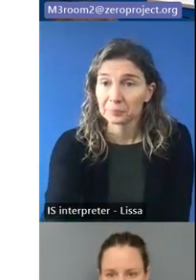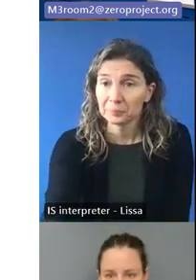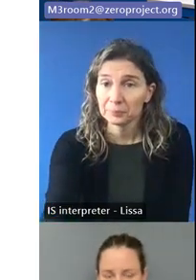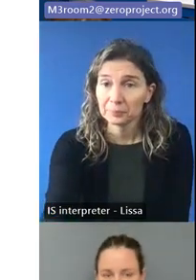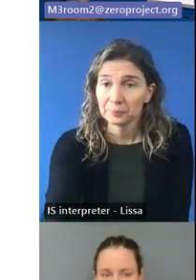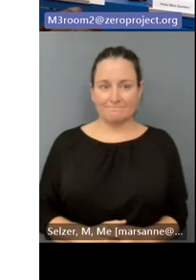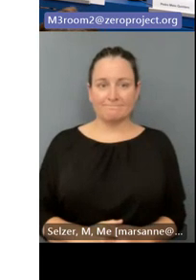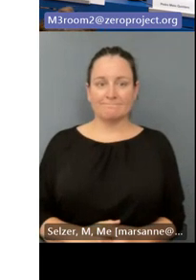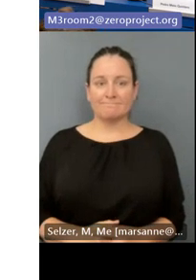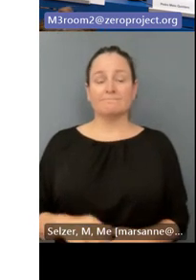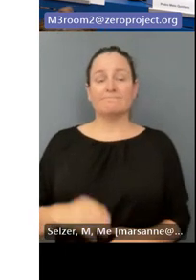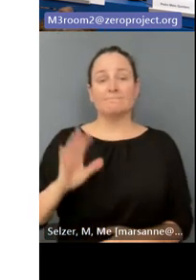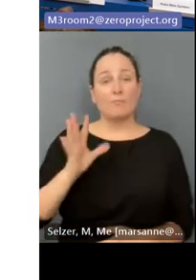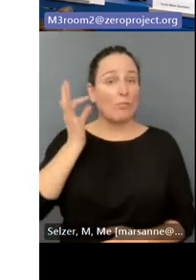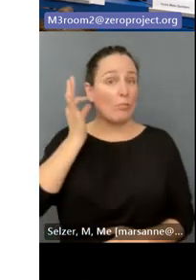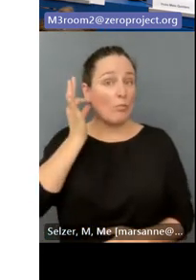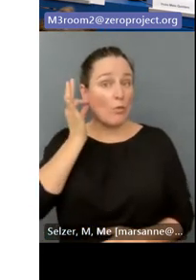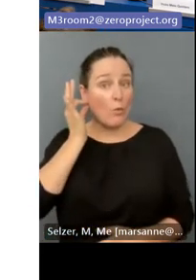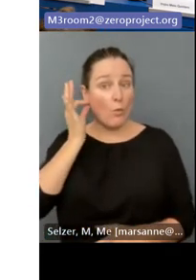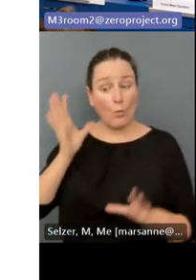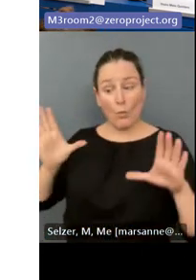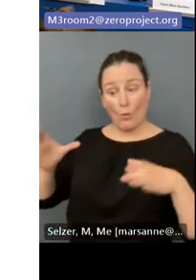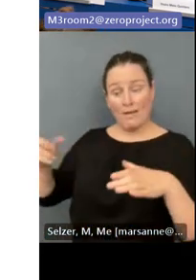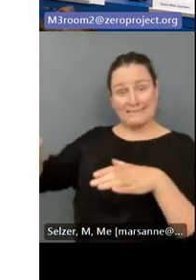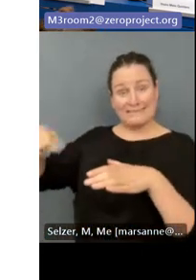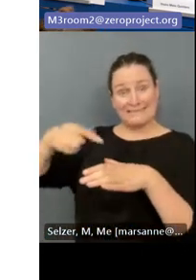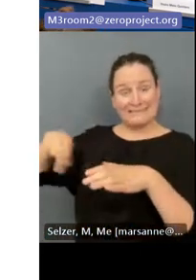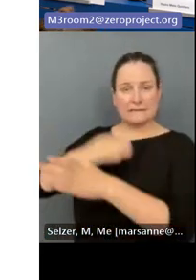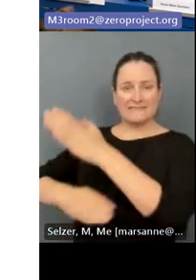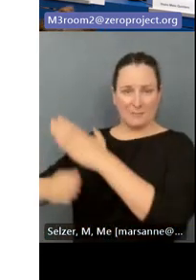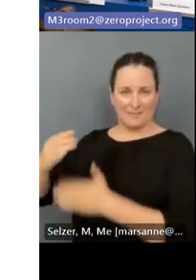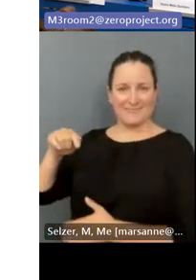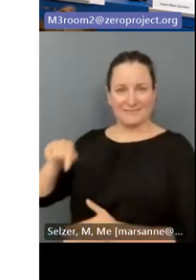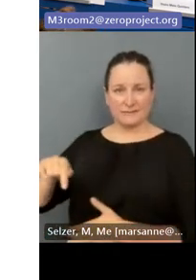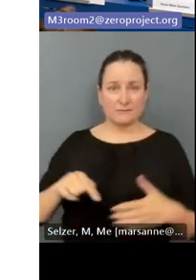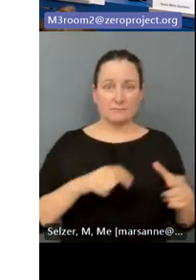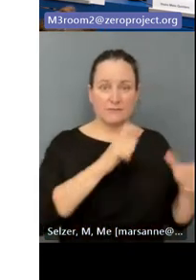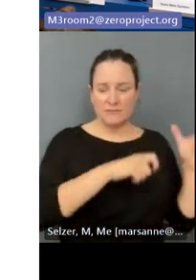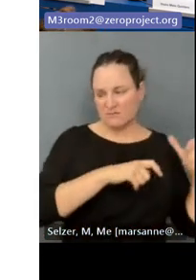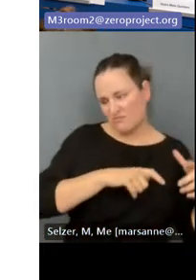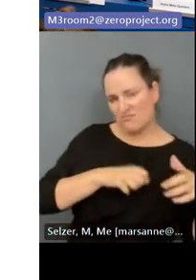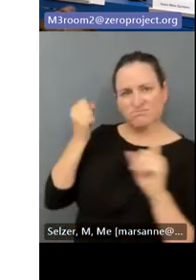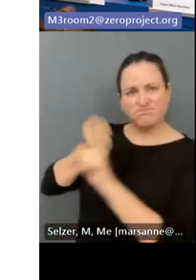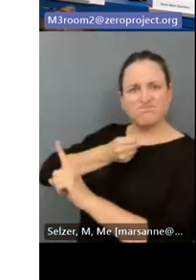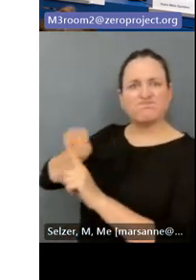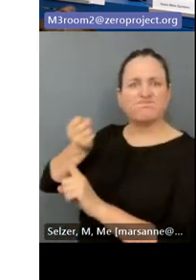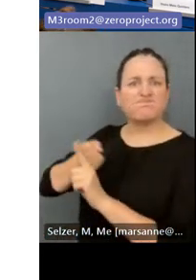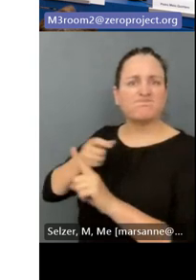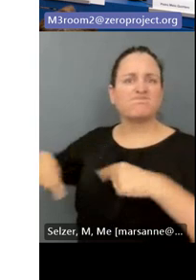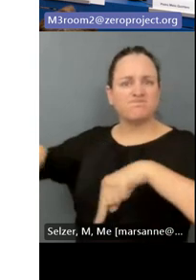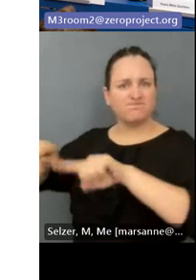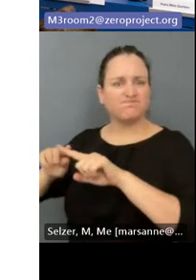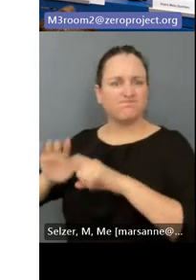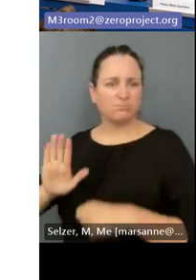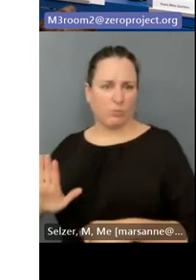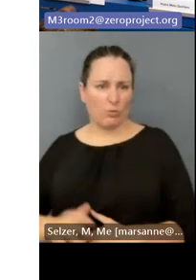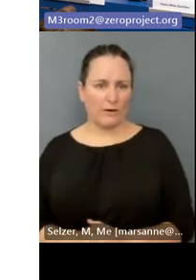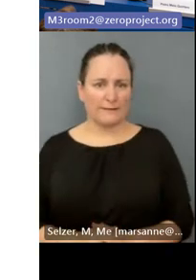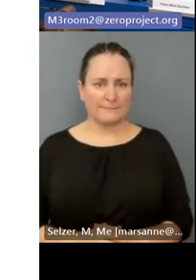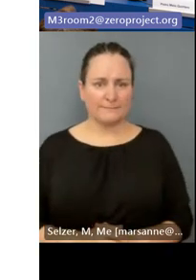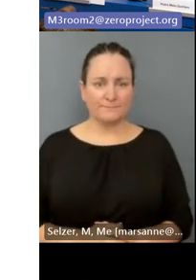attention of women with disability who are victims of violence, and the strengthening of the Sororidisca network, a